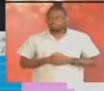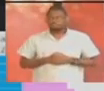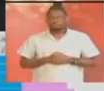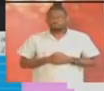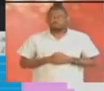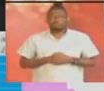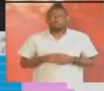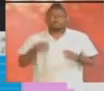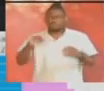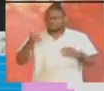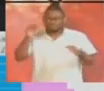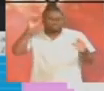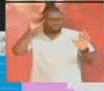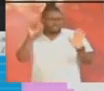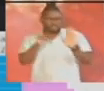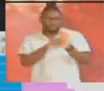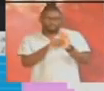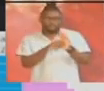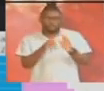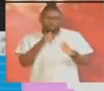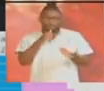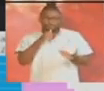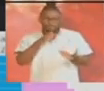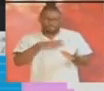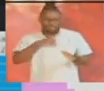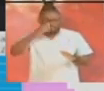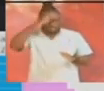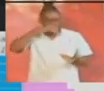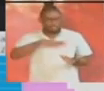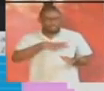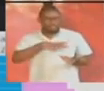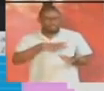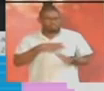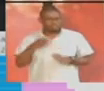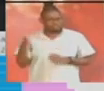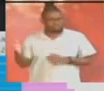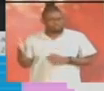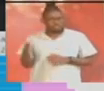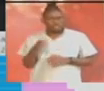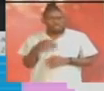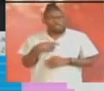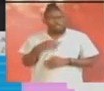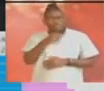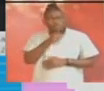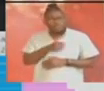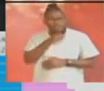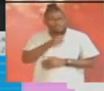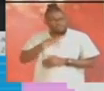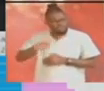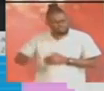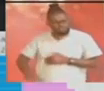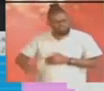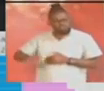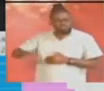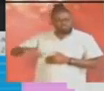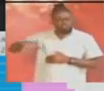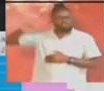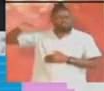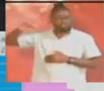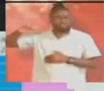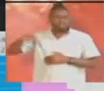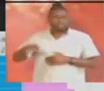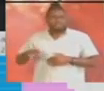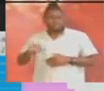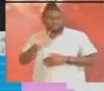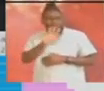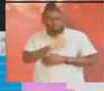of them side by side here, showing total cases and the age-sex distribution. Nothing new on this slide. 55% of the